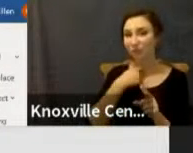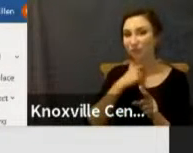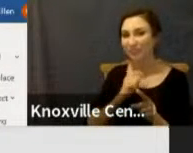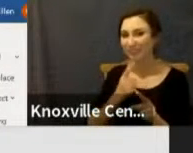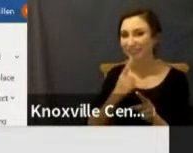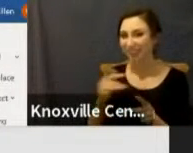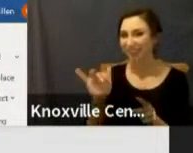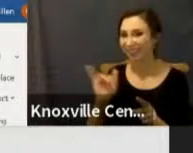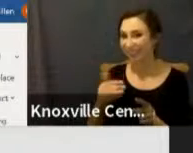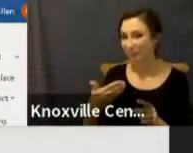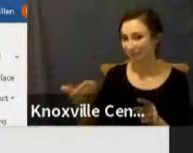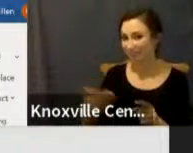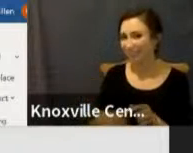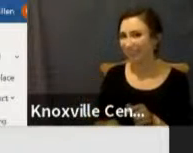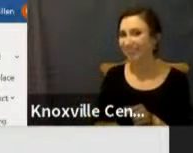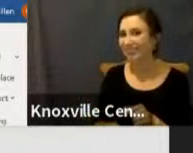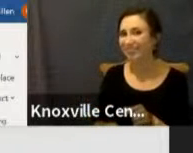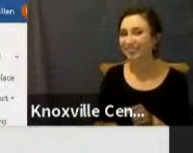thing.